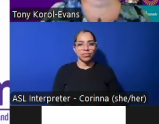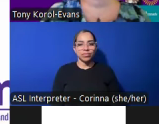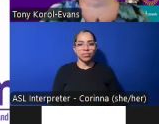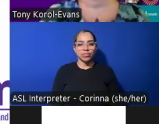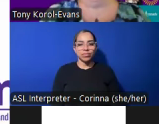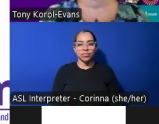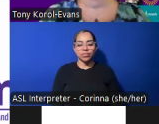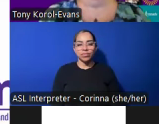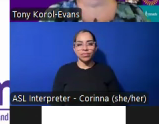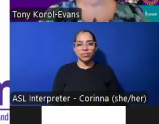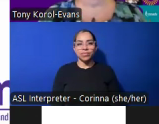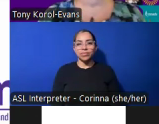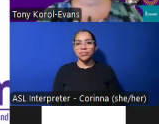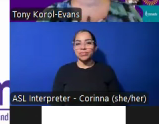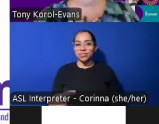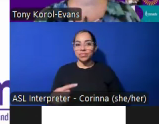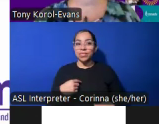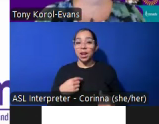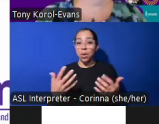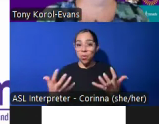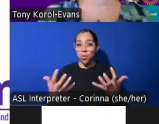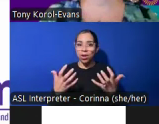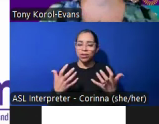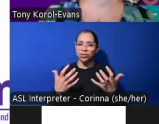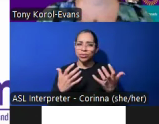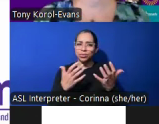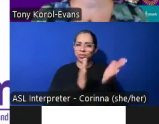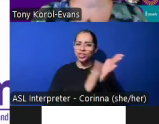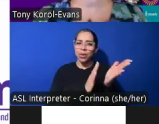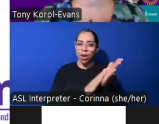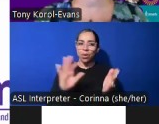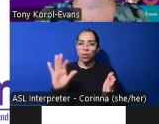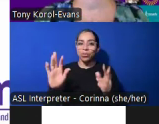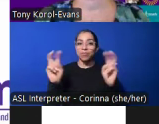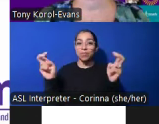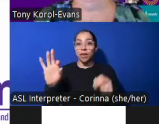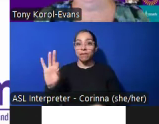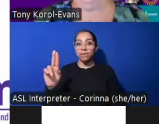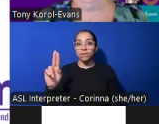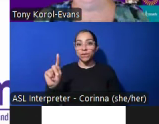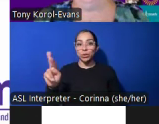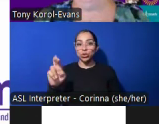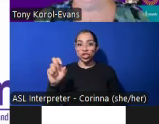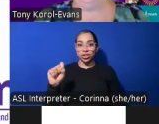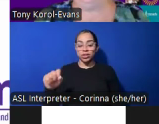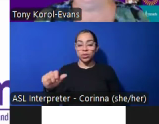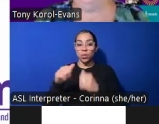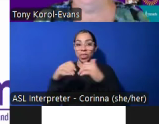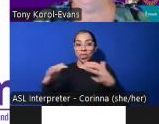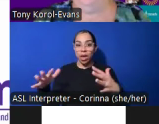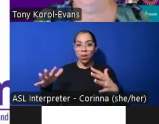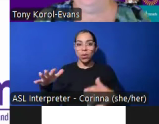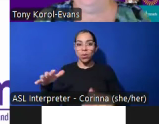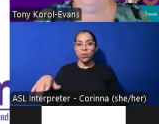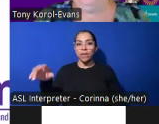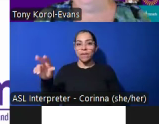And I want to shout out Futures Without Violence because they're amazing and they're the ones who have made these videos.